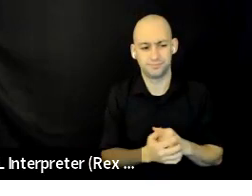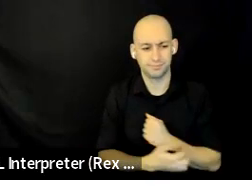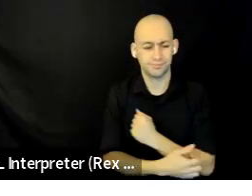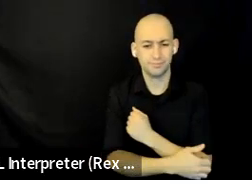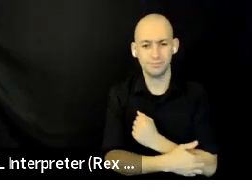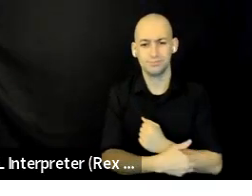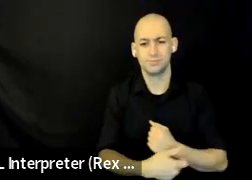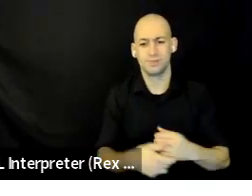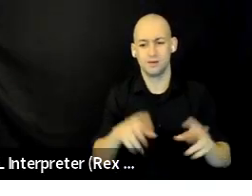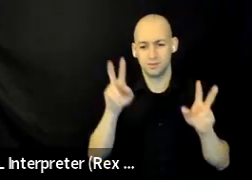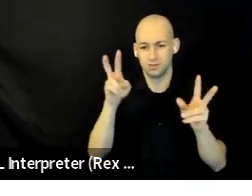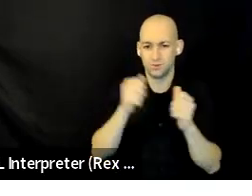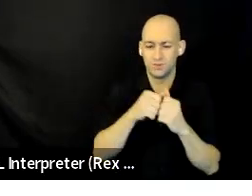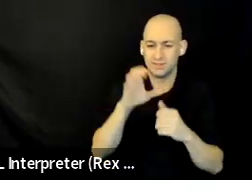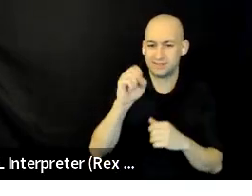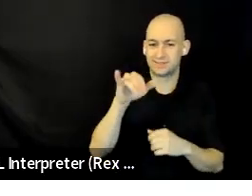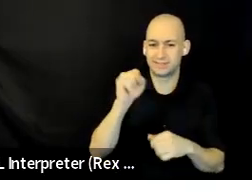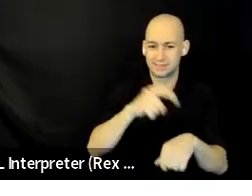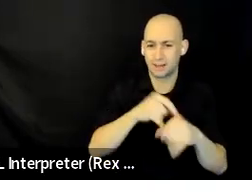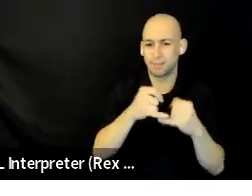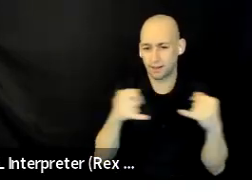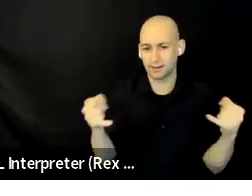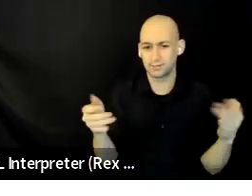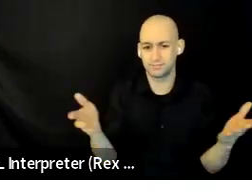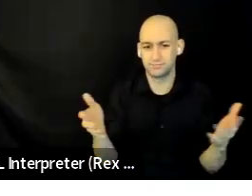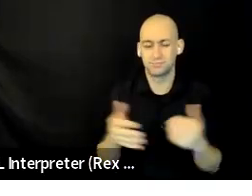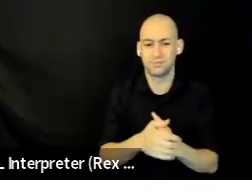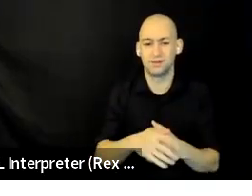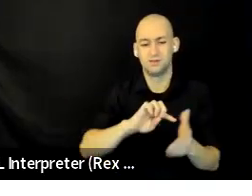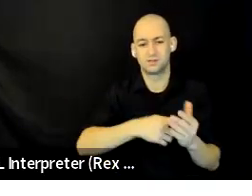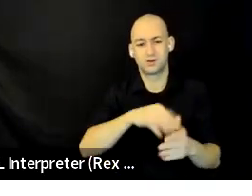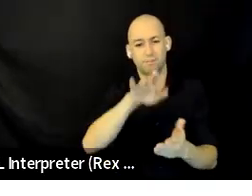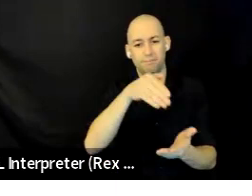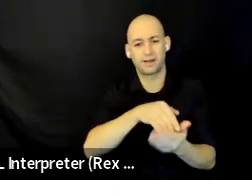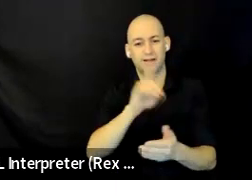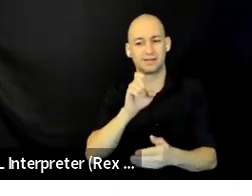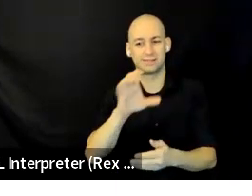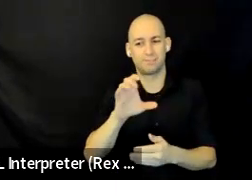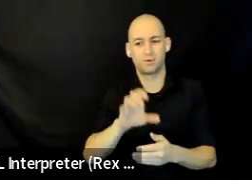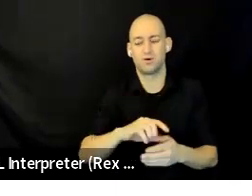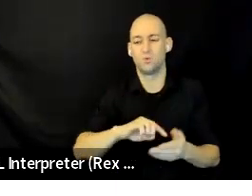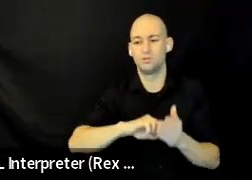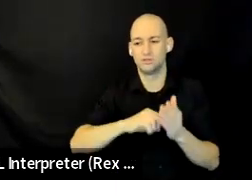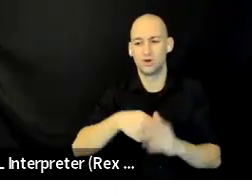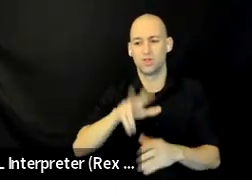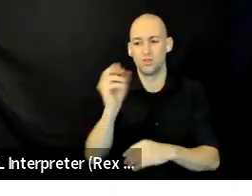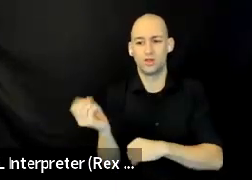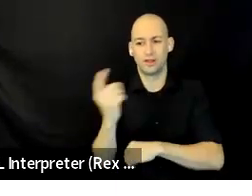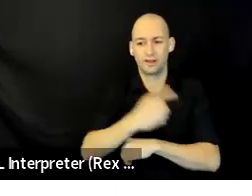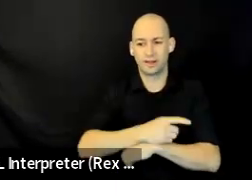So in terms of the CSIS timeline, starting mid-December, we're going to be kicking off our 30-day